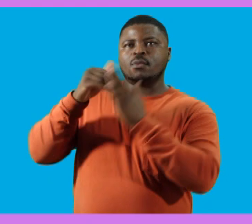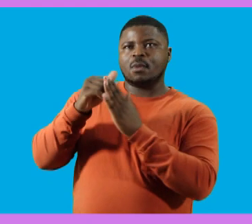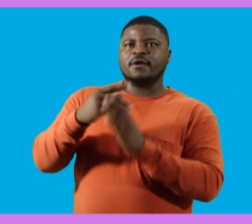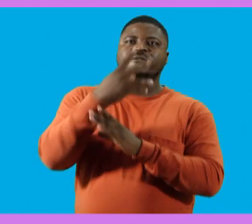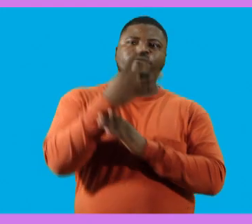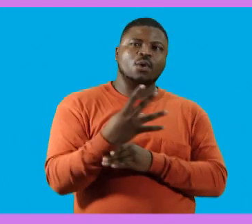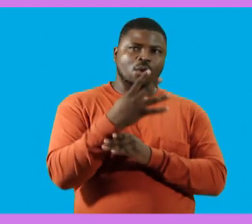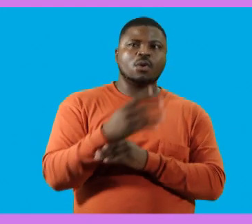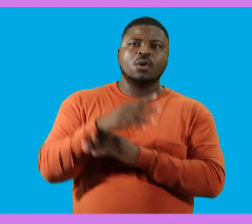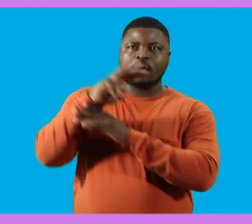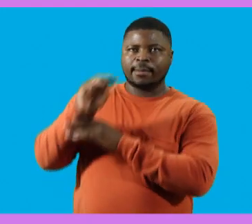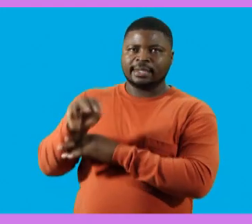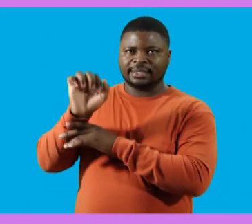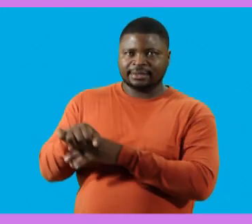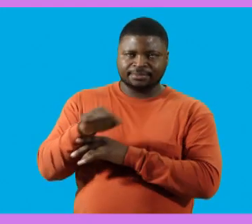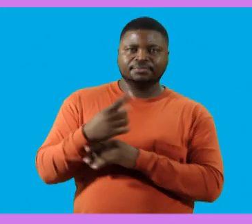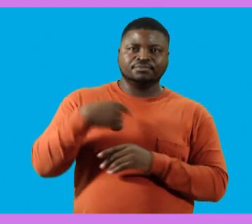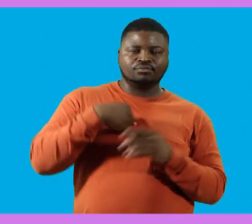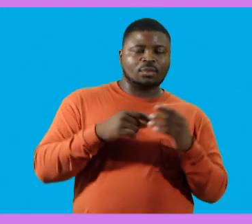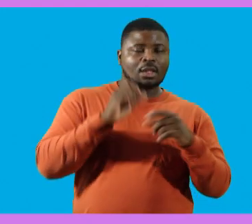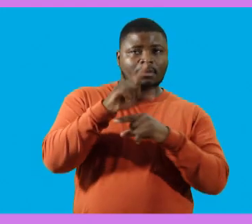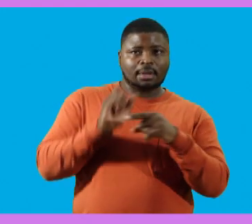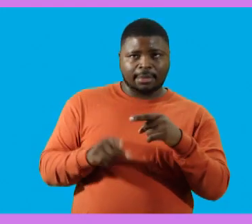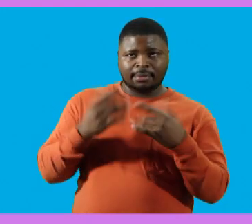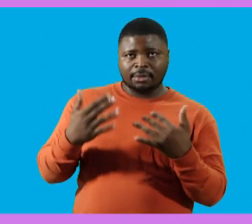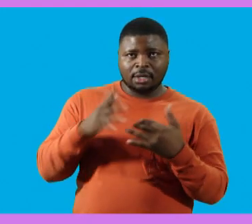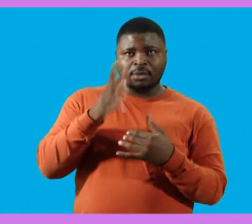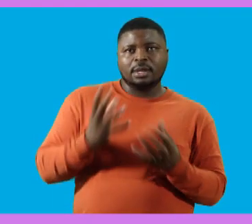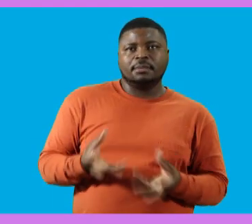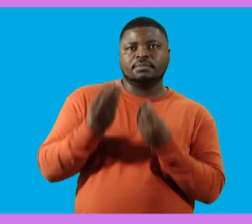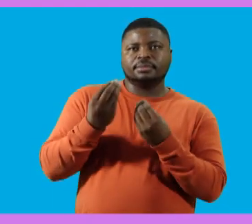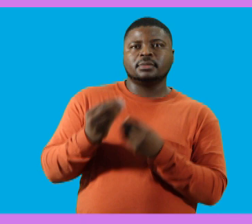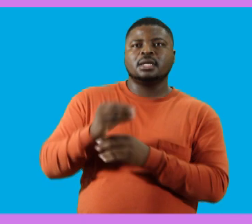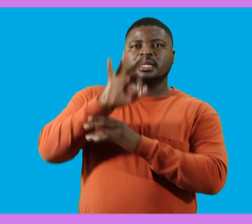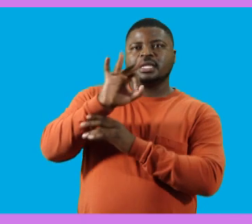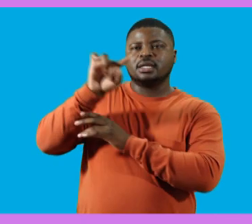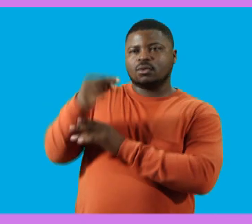meters. So therefore it is going to be